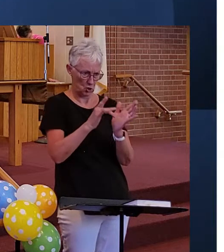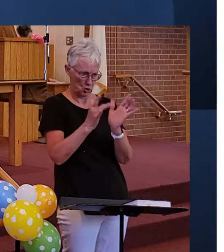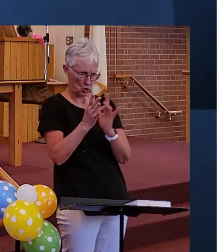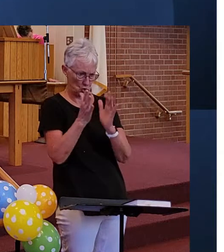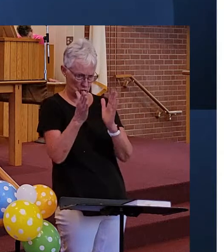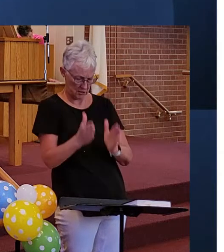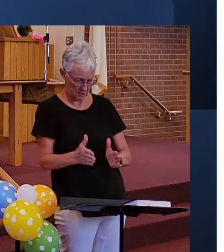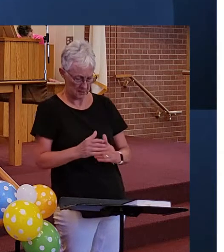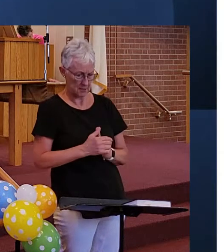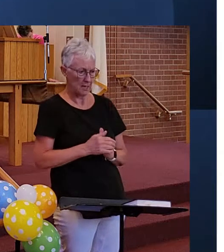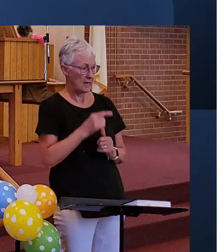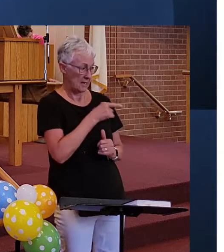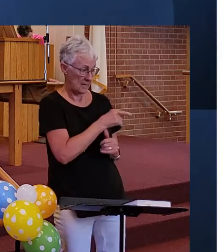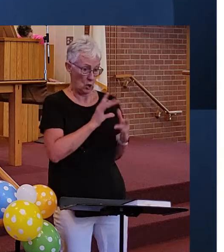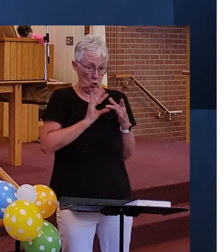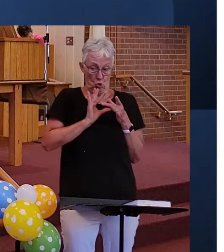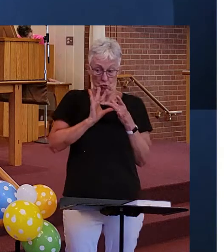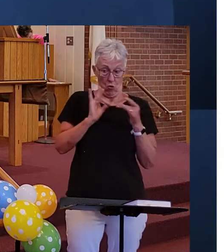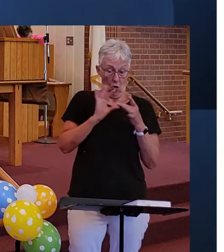and overshadowed them,